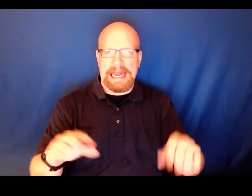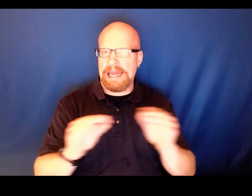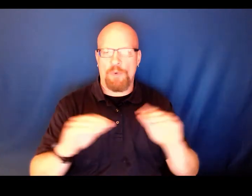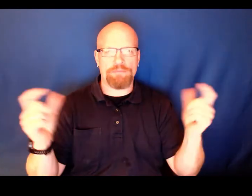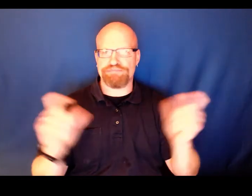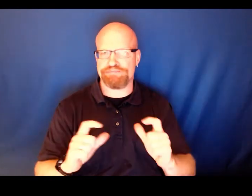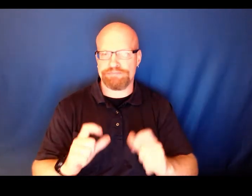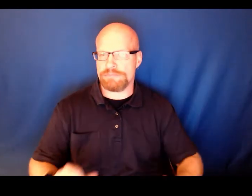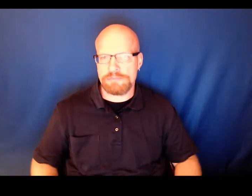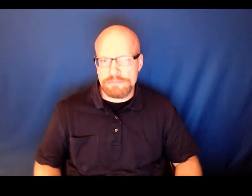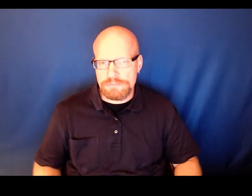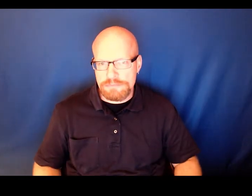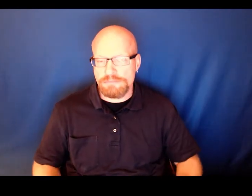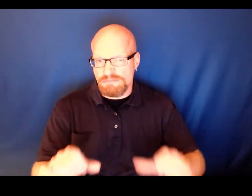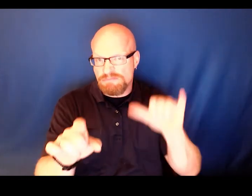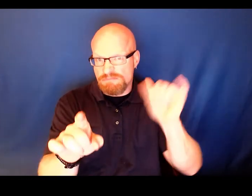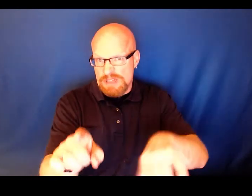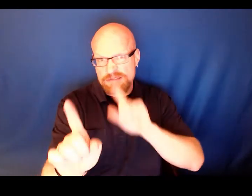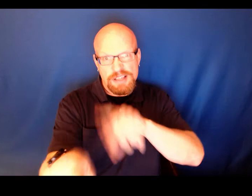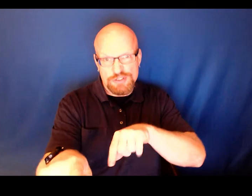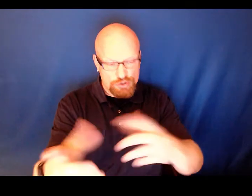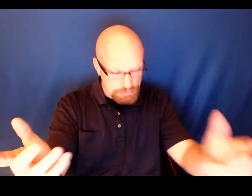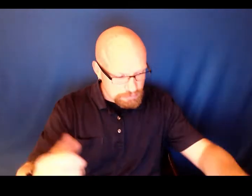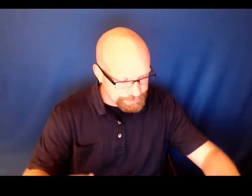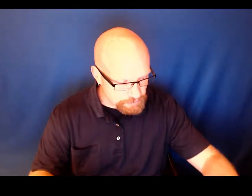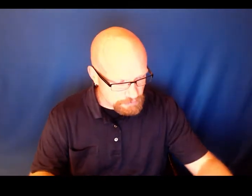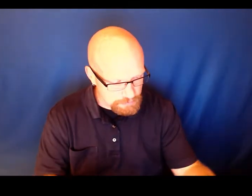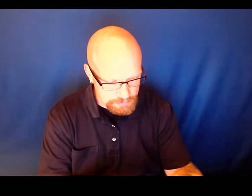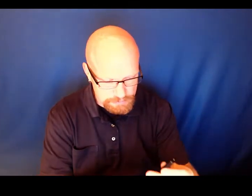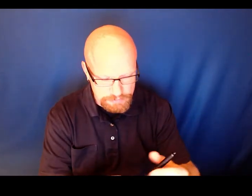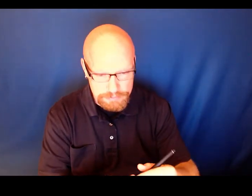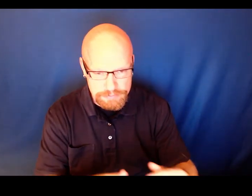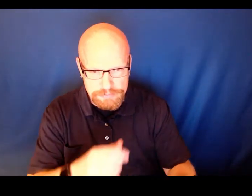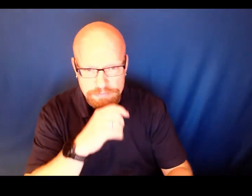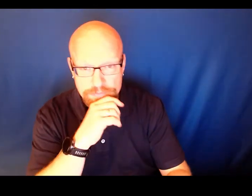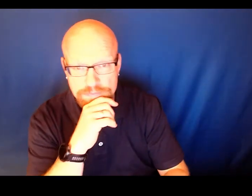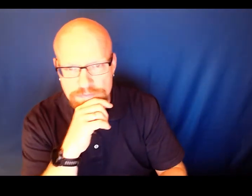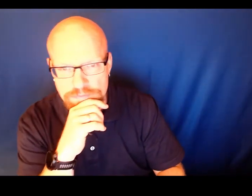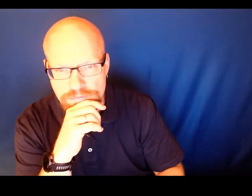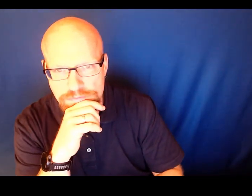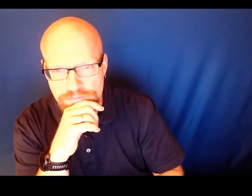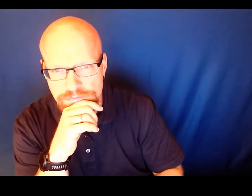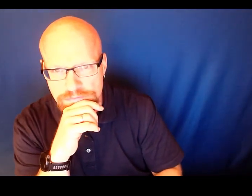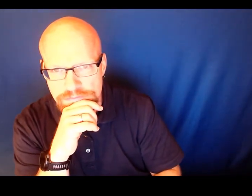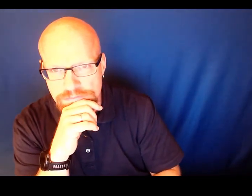We can no longer, it's fully simplified. We can't do any more. That's the answer.